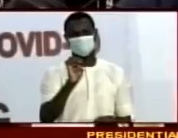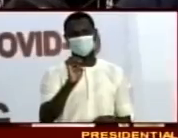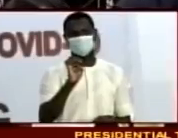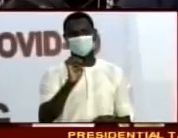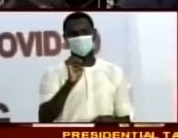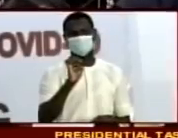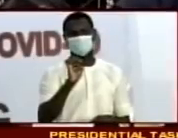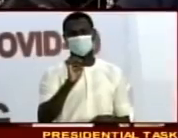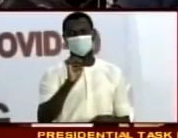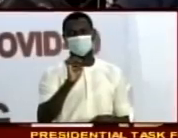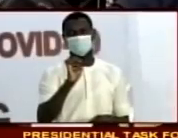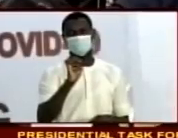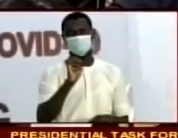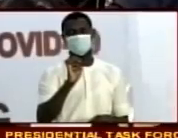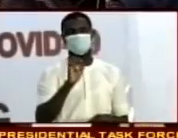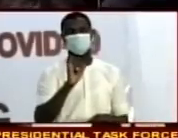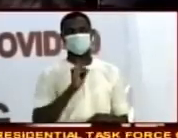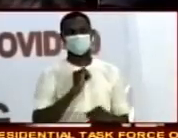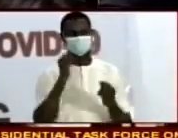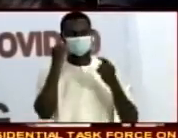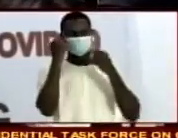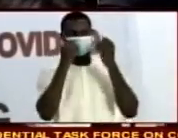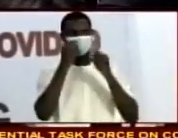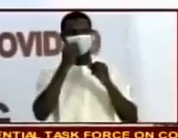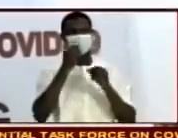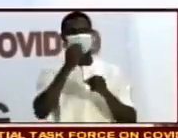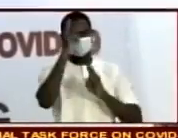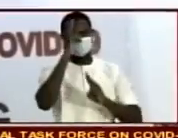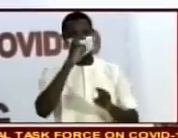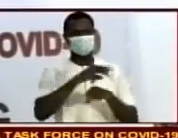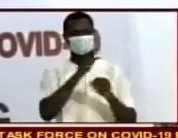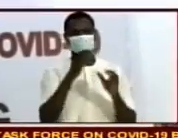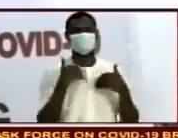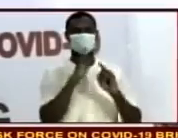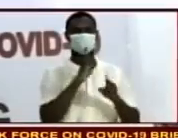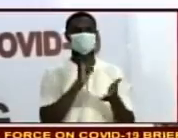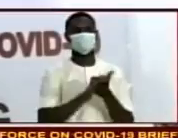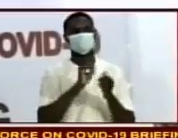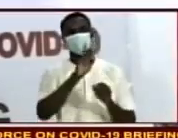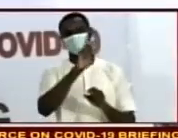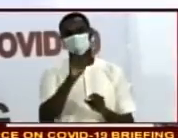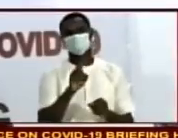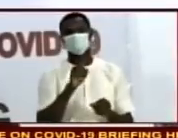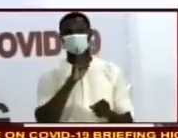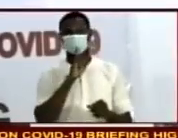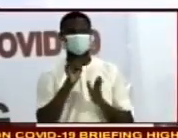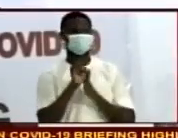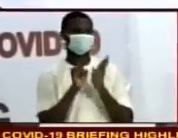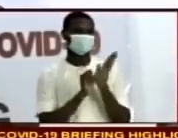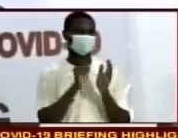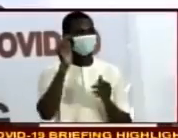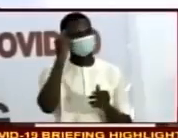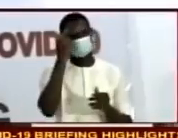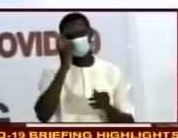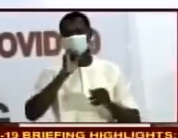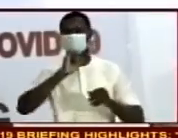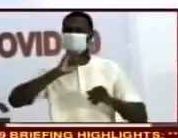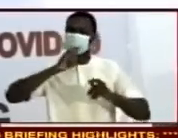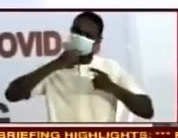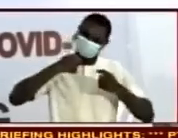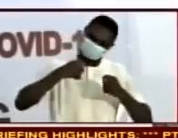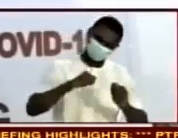Okay, I think the Honourable Minister has answered that question, but you know, the state governments are trying very hard to solve this